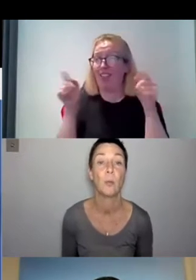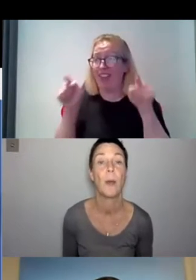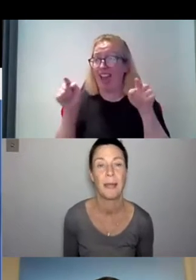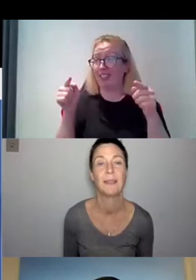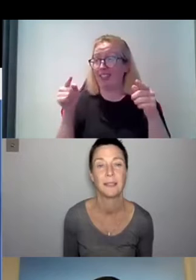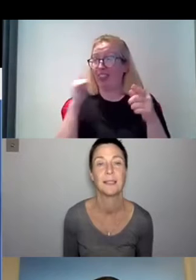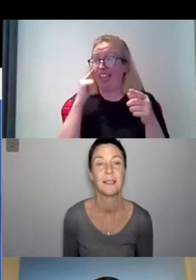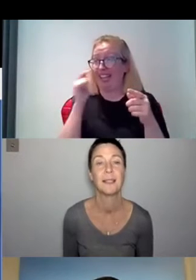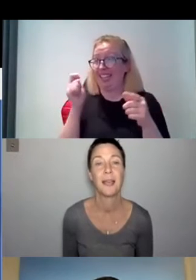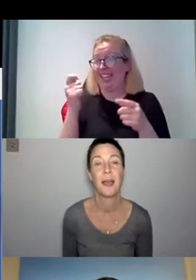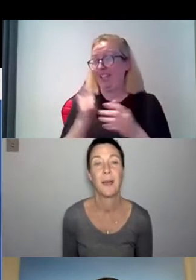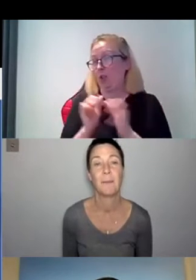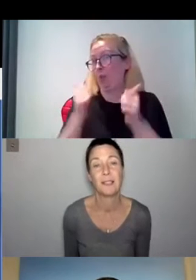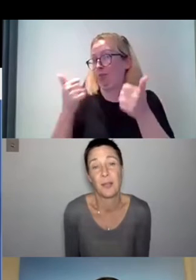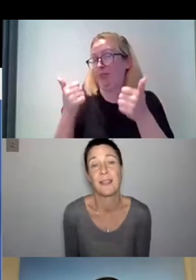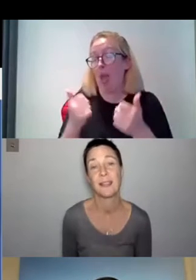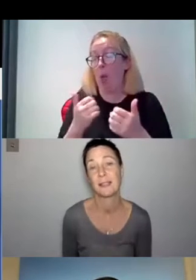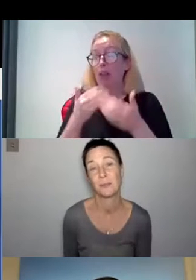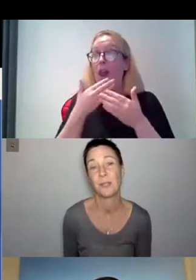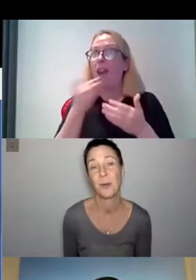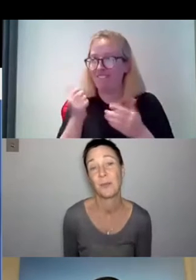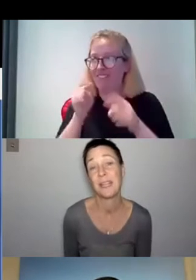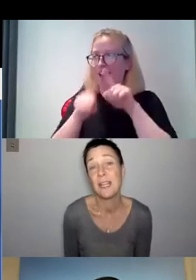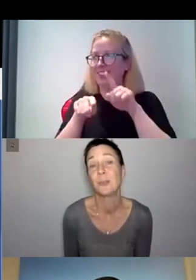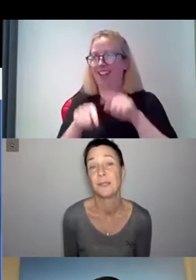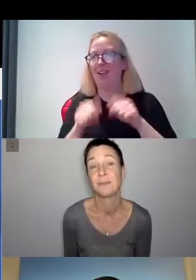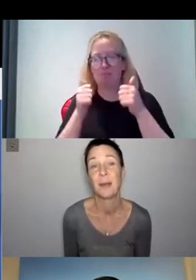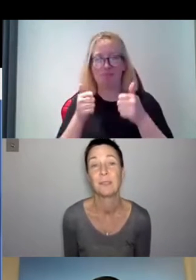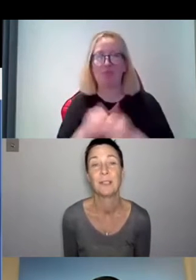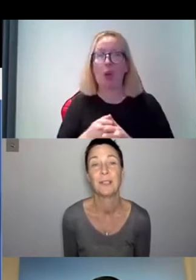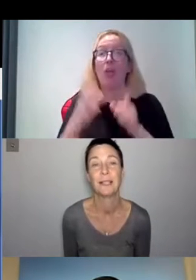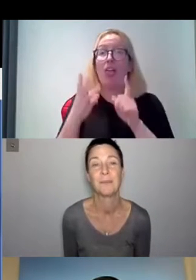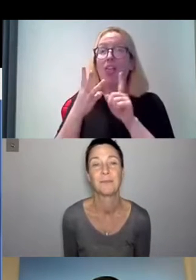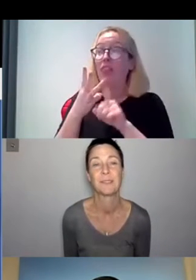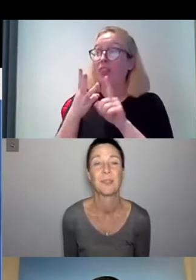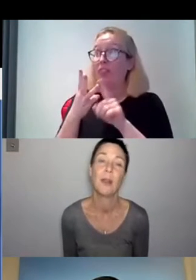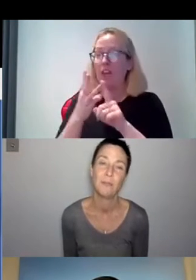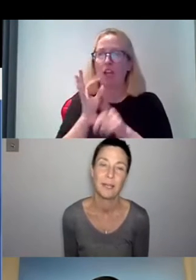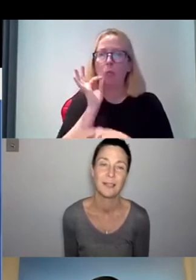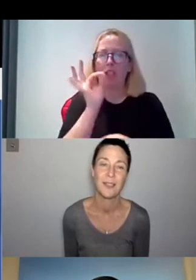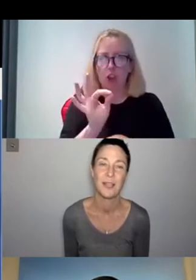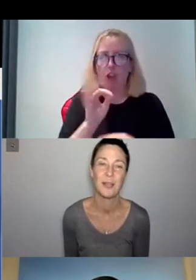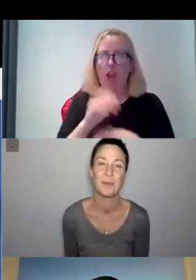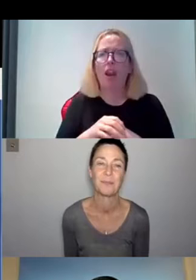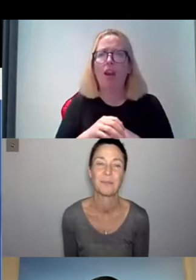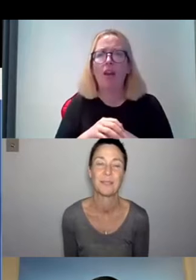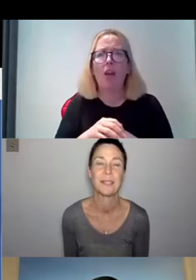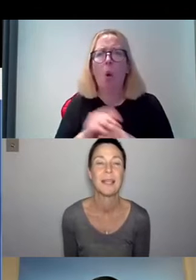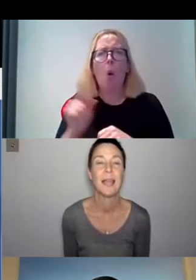only on so I think that's, the key to it. Absolutely. So a lovely answer. Thank